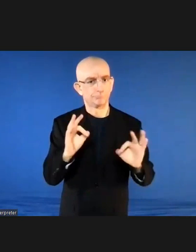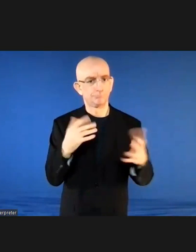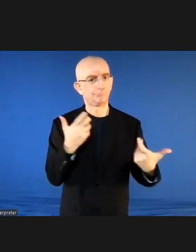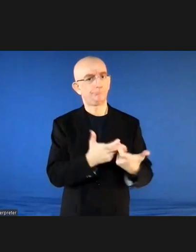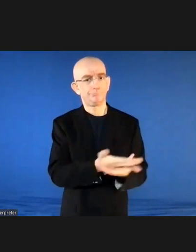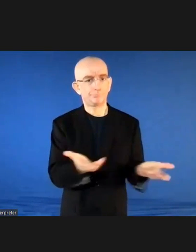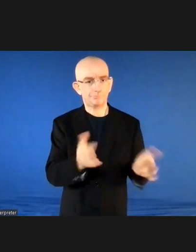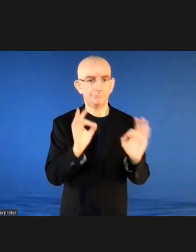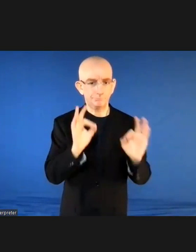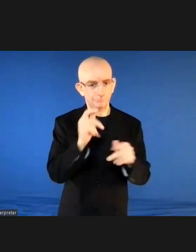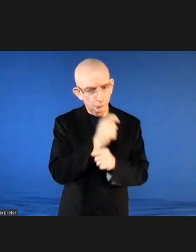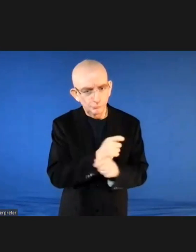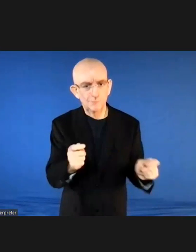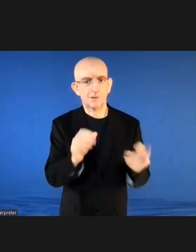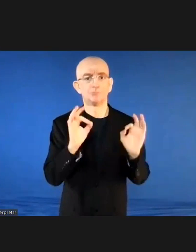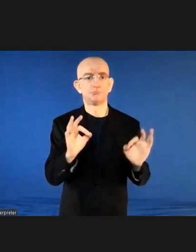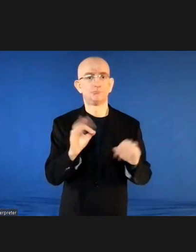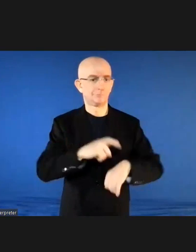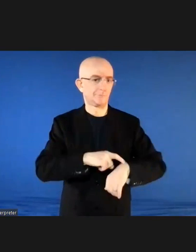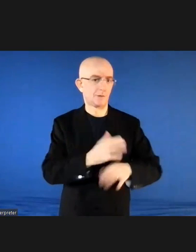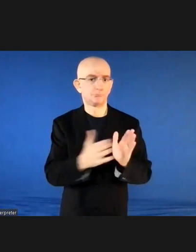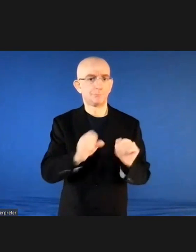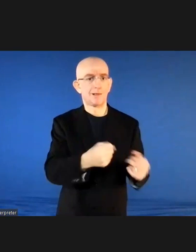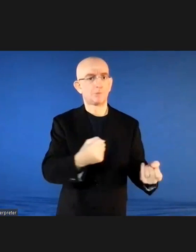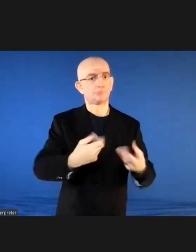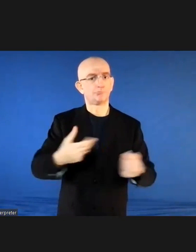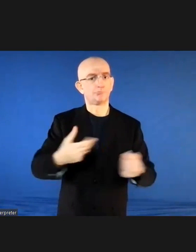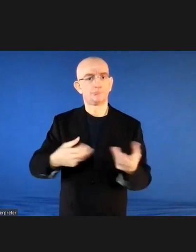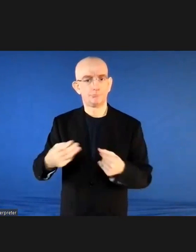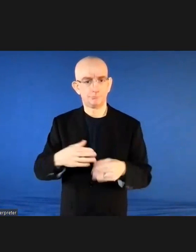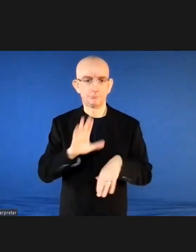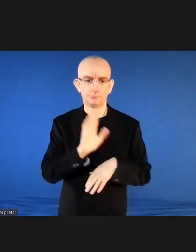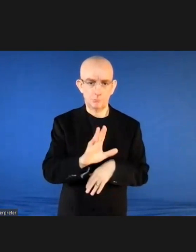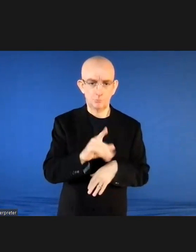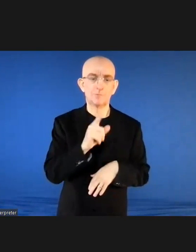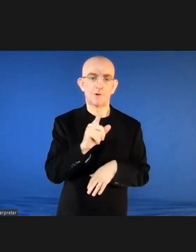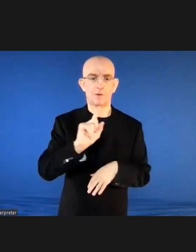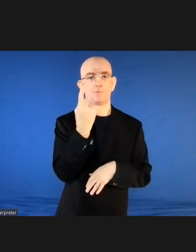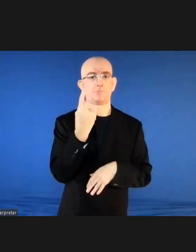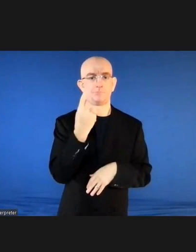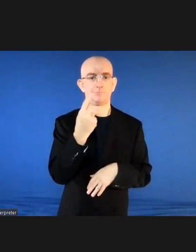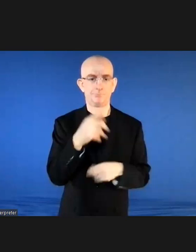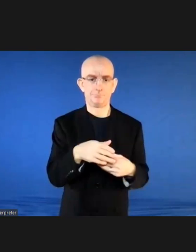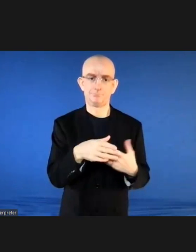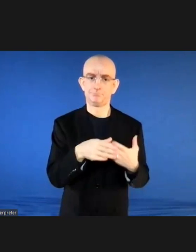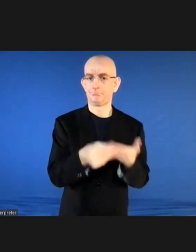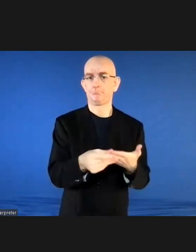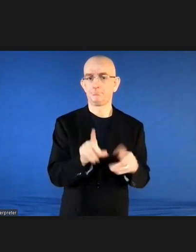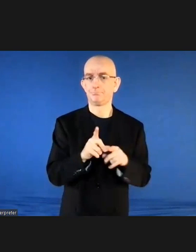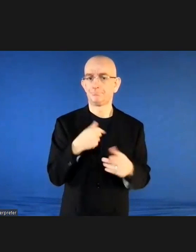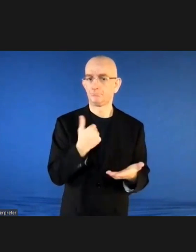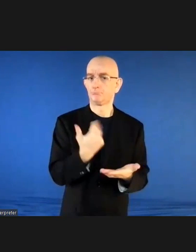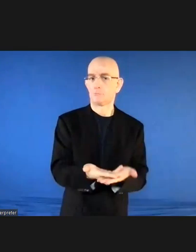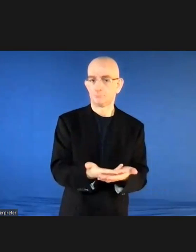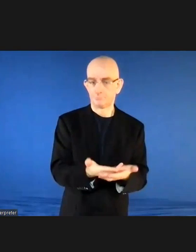So yeah, so the first suggestion is collaboration more effectively. And secondly, of course, we know so well, is